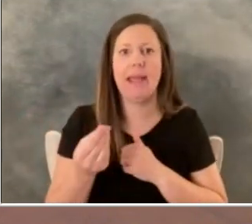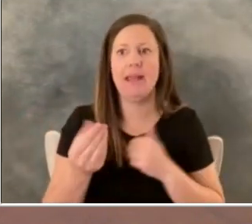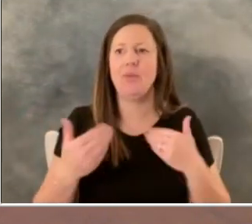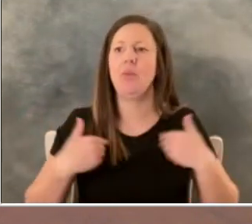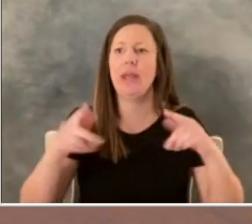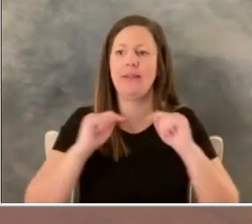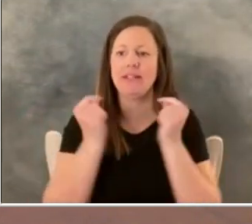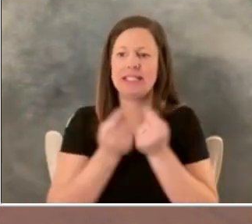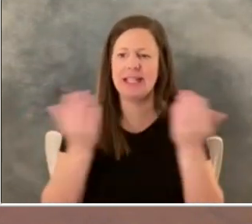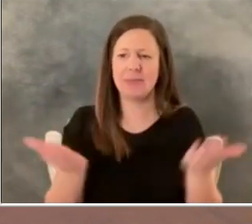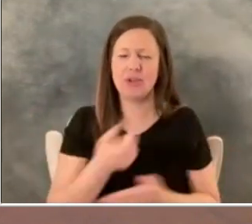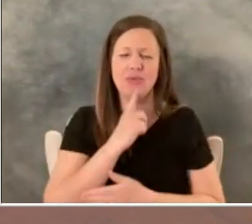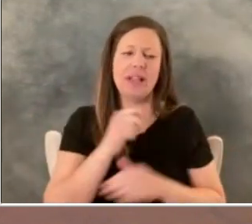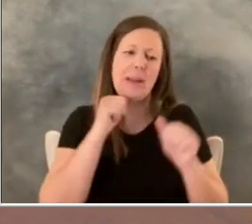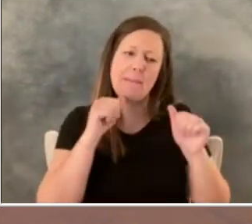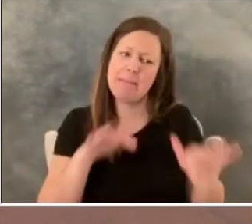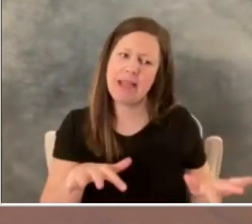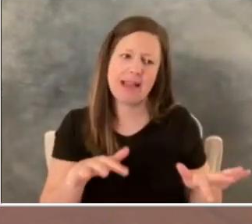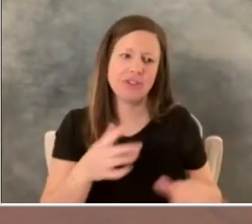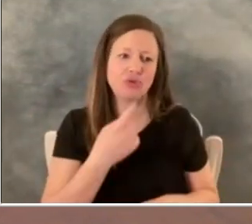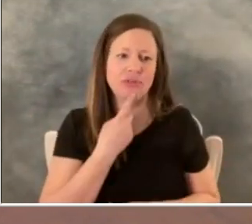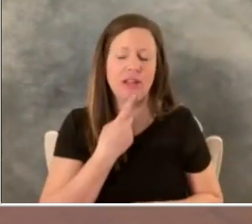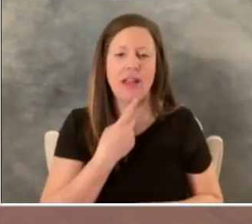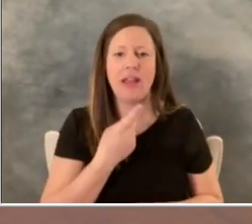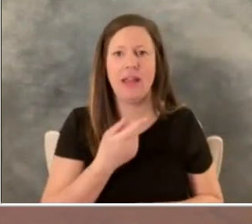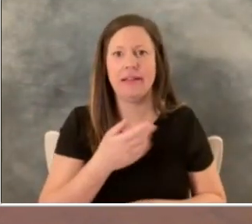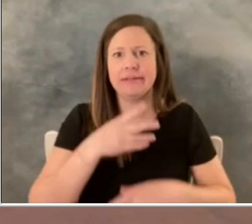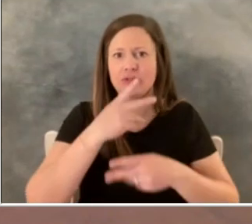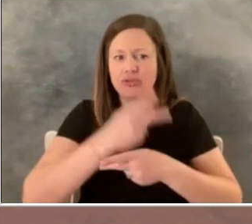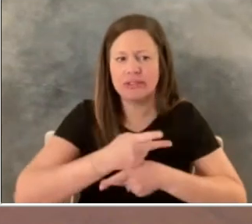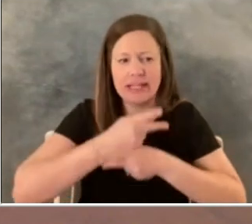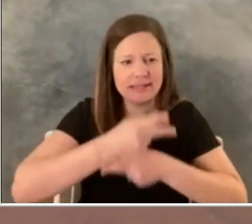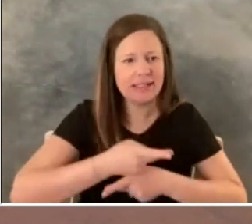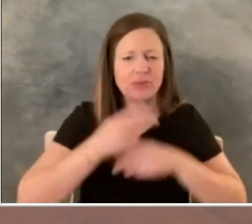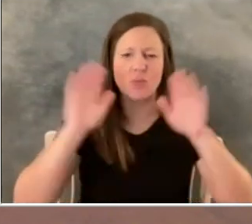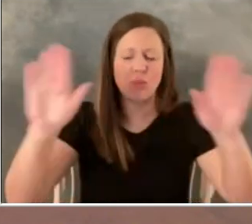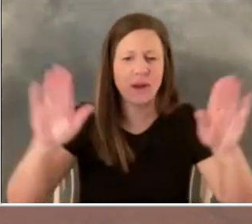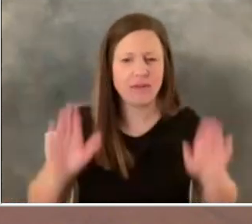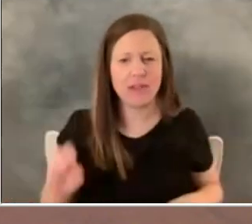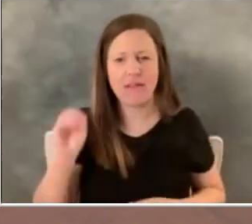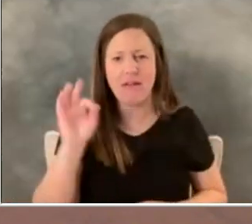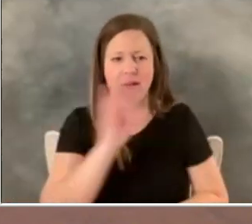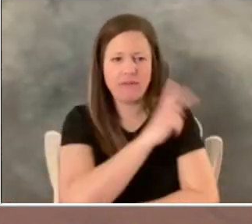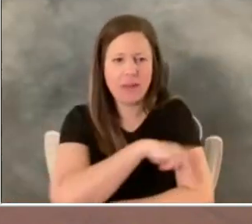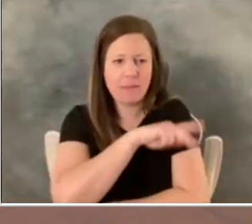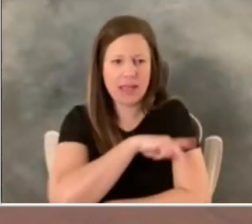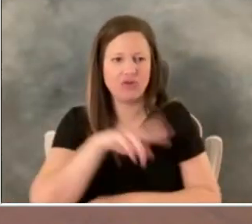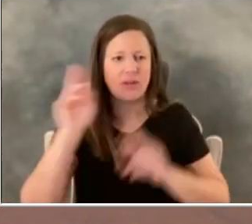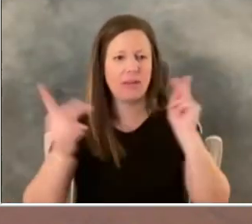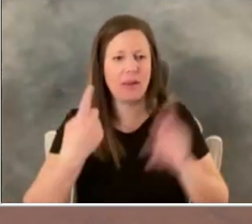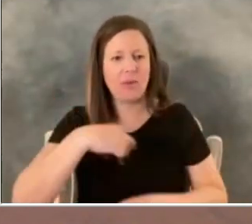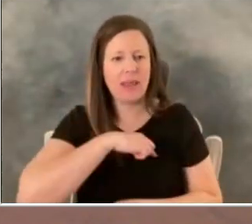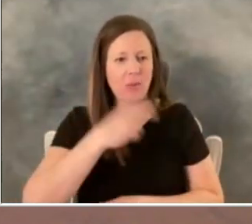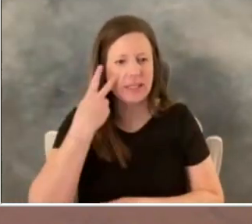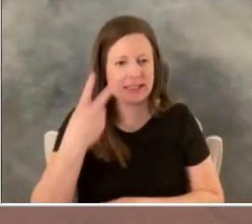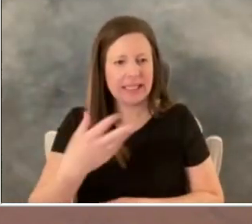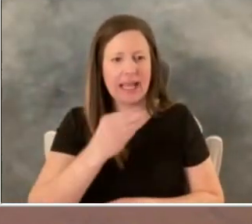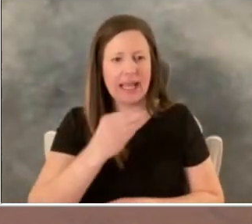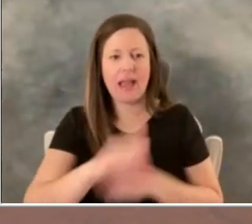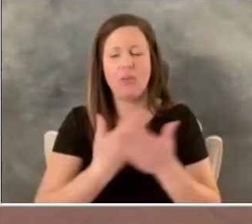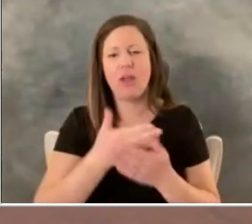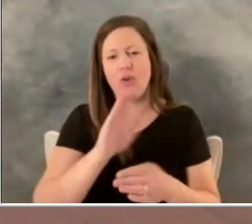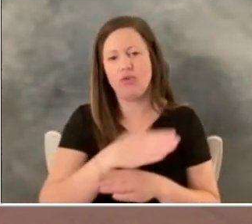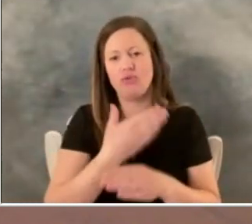so blessed to say takes wonderful, wonderful care of the patients that we see. And we all share not